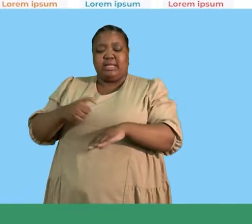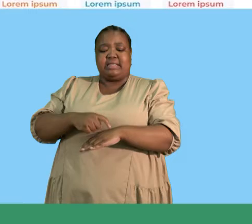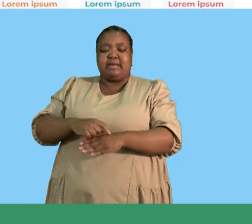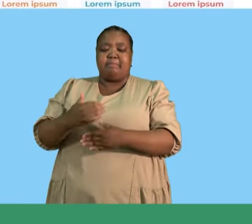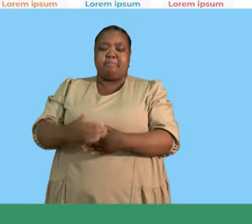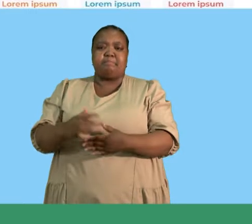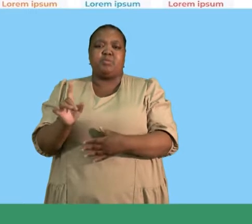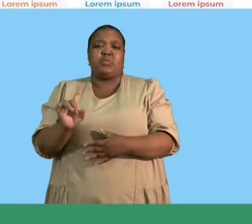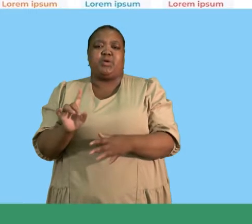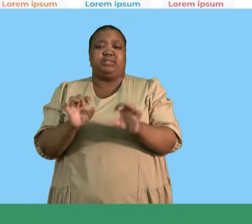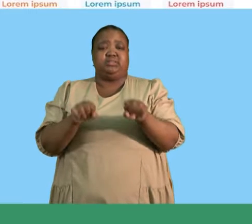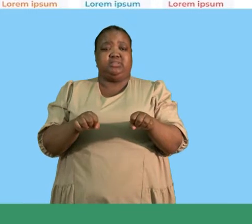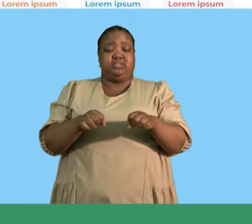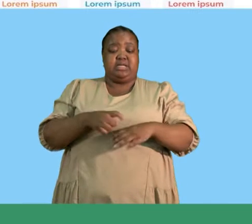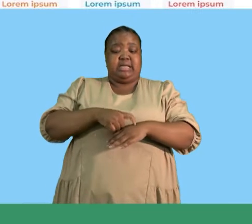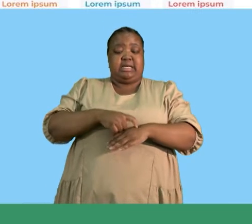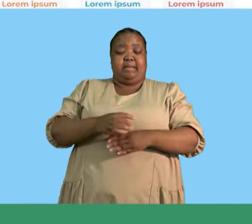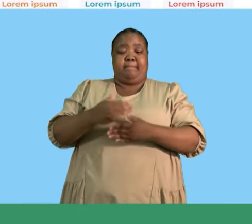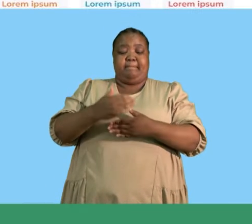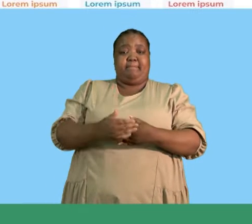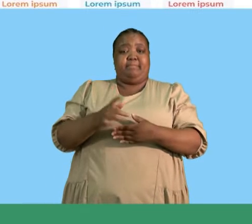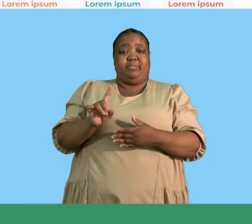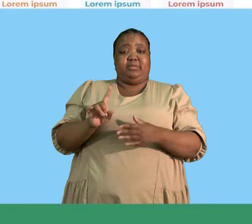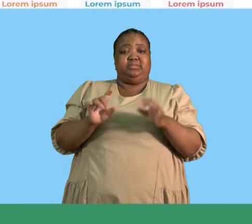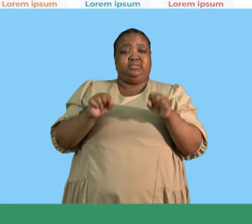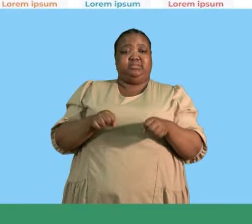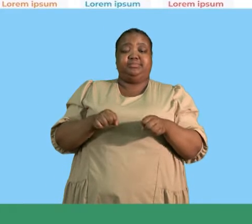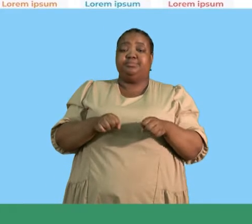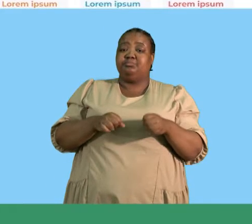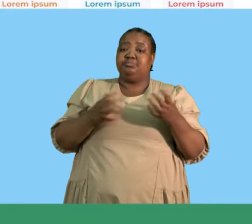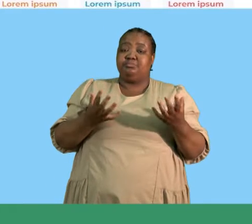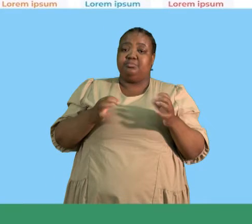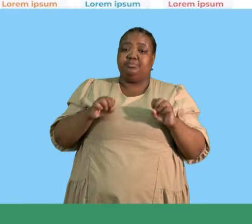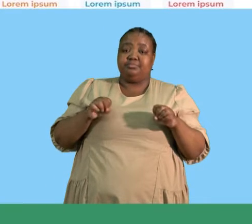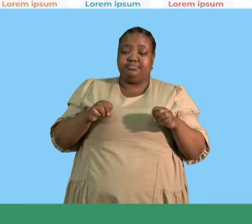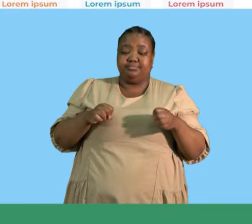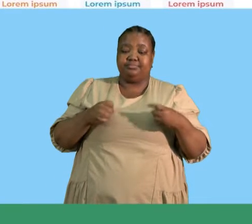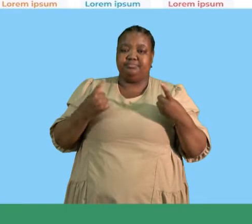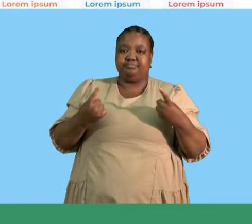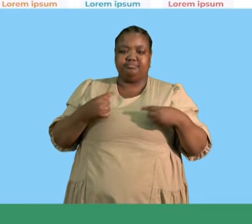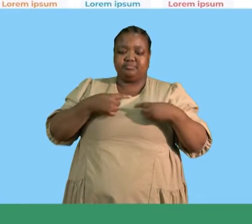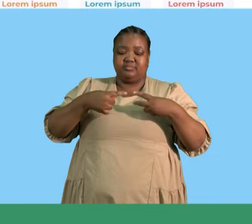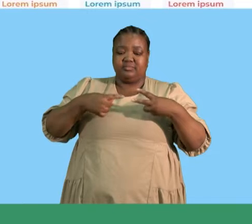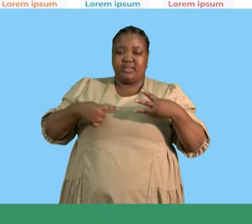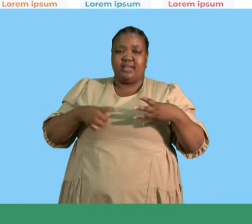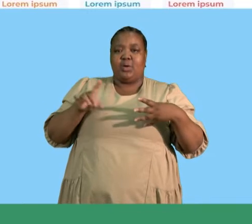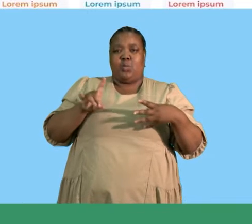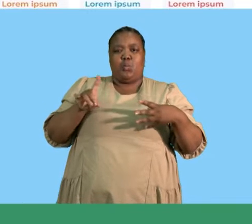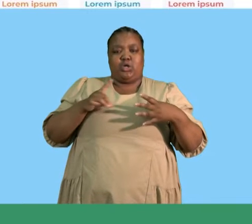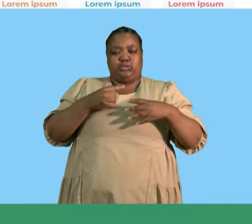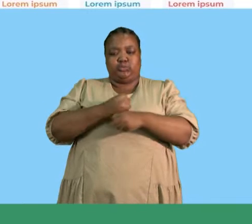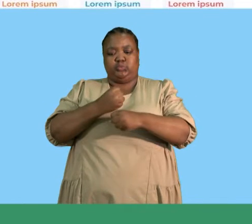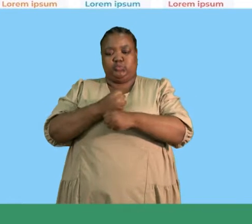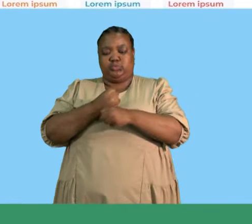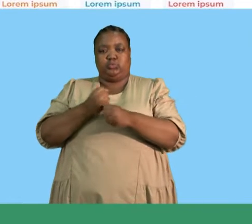then you have a timeline, which is simply a sequence of related events as we have mentioned. What is